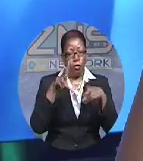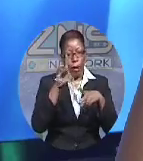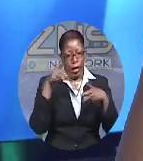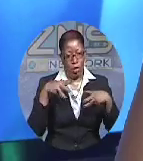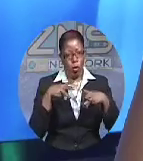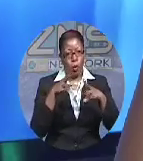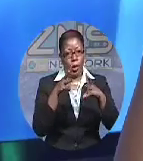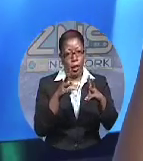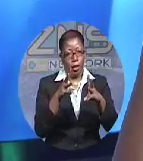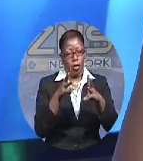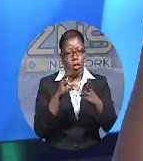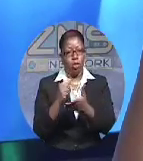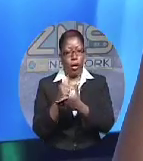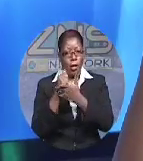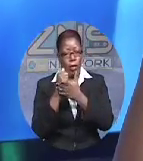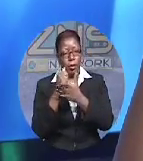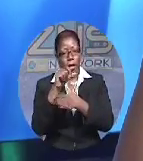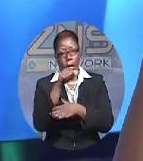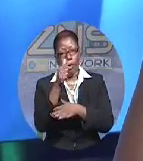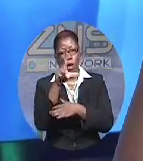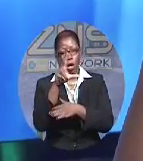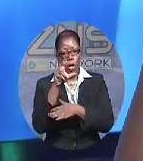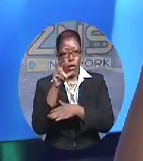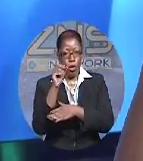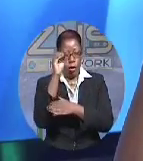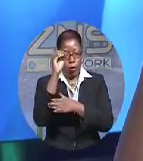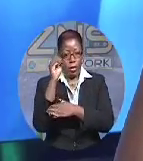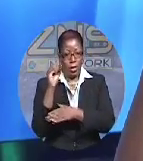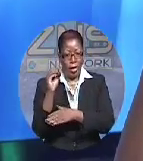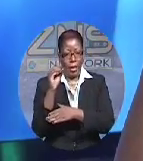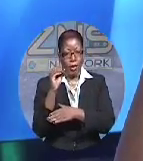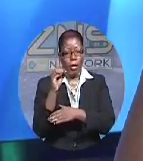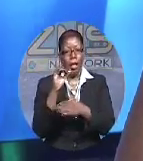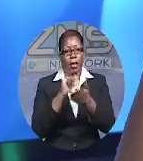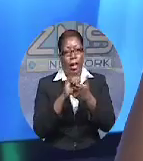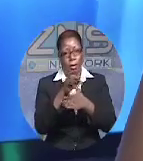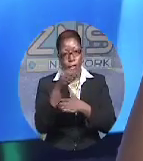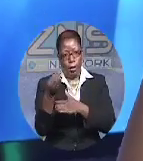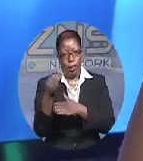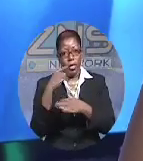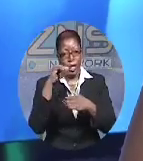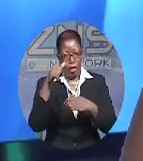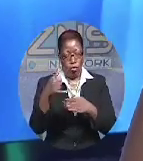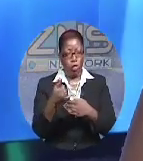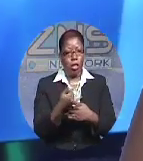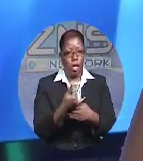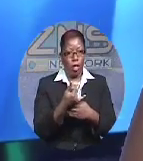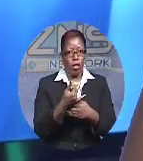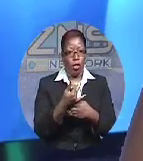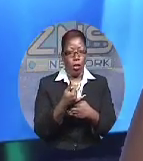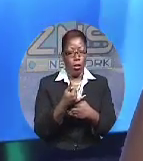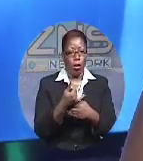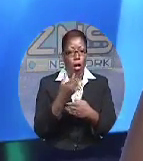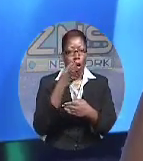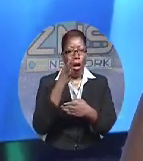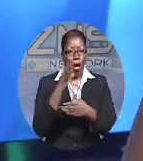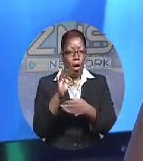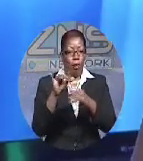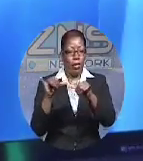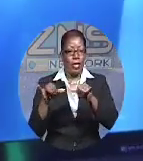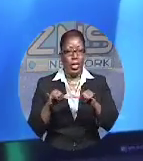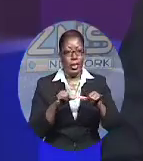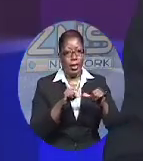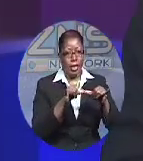deal with the other 30% who continue to fall through the cracks. He believes the introduction of a standardized national diploma will